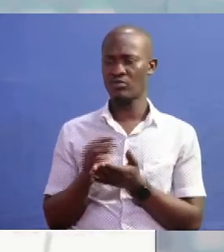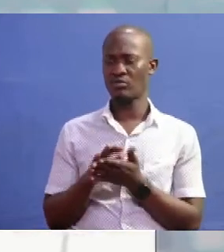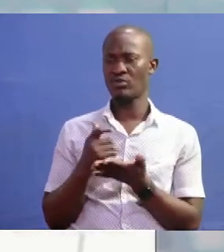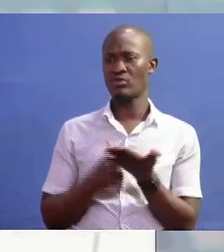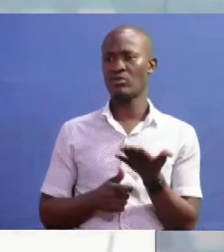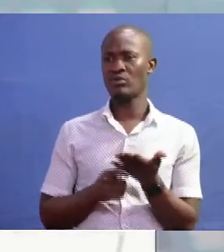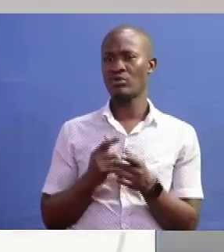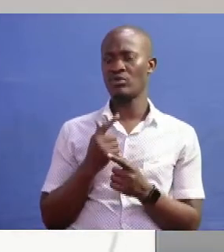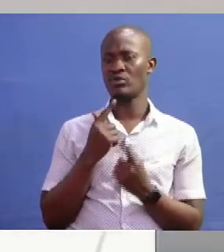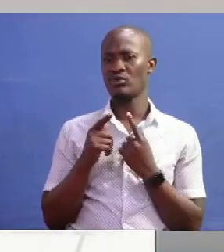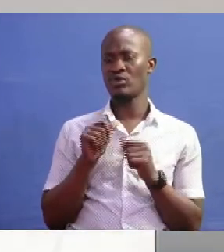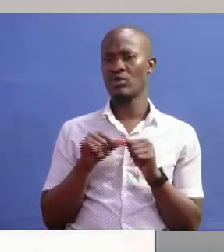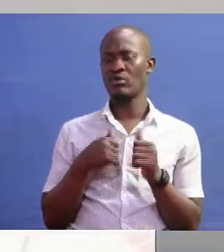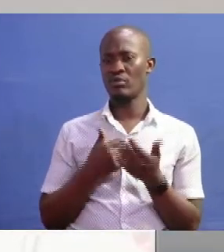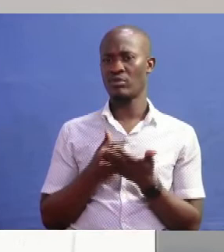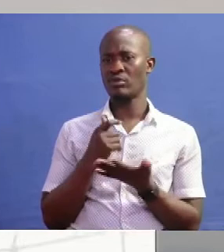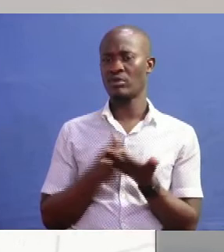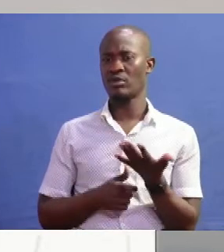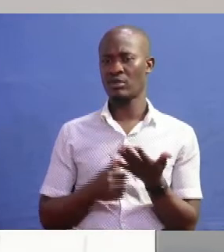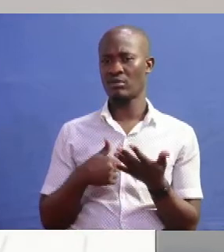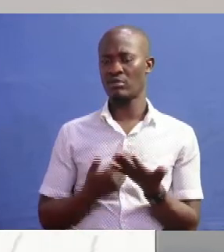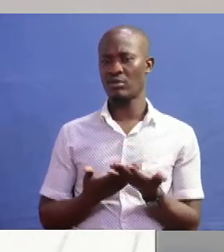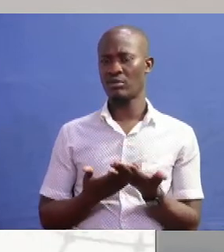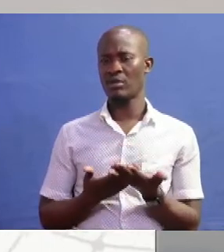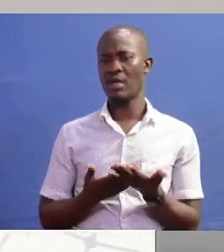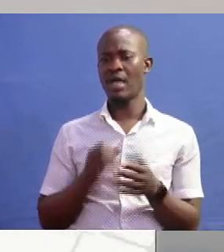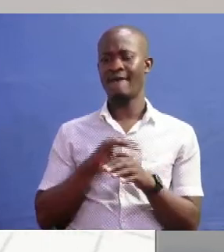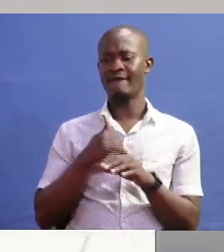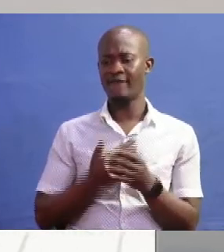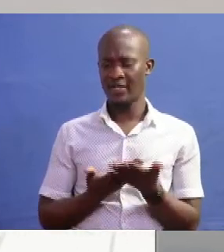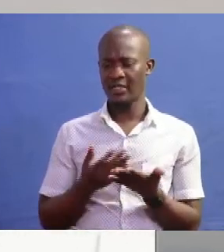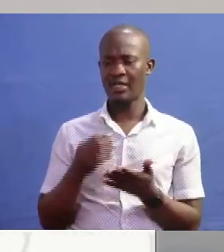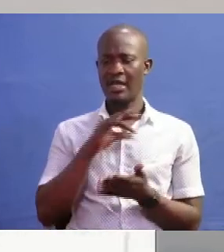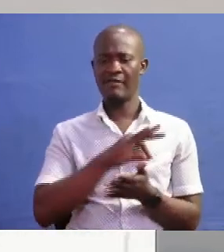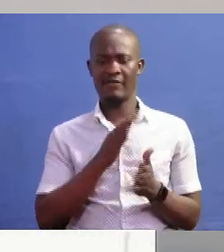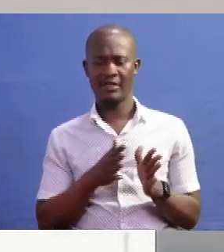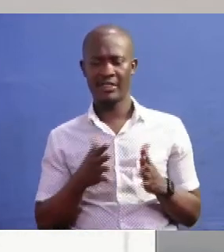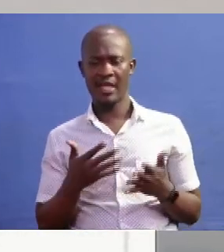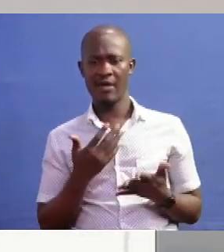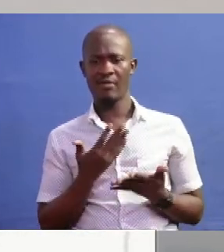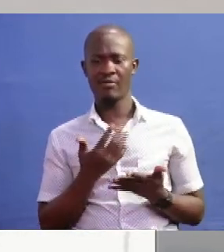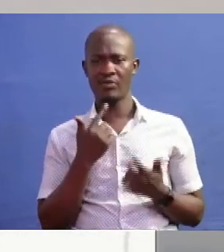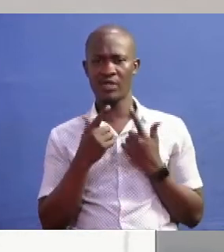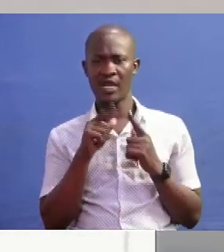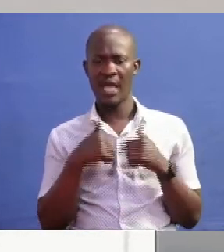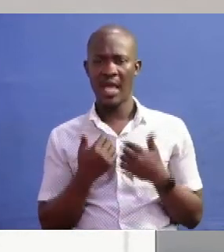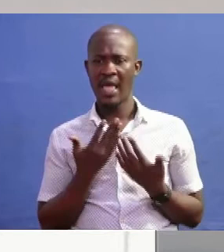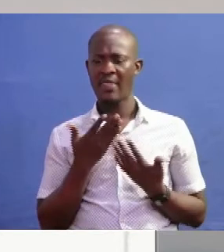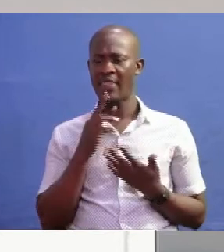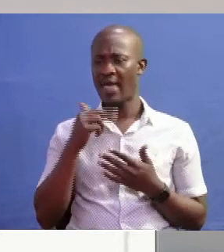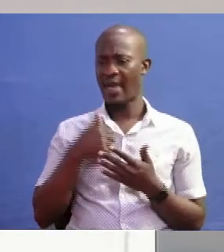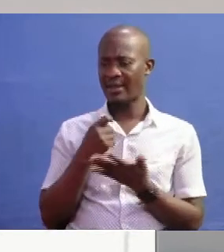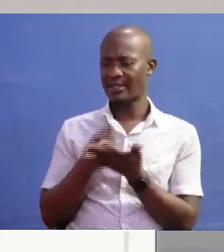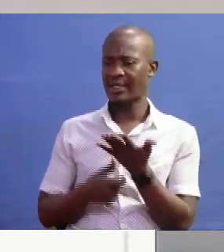also mentioned something about taxes affecting investors now in Kenya. Maybe you can tell us now in depth if there are